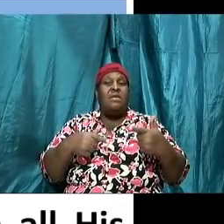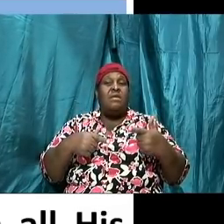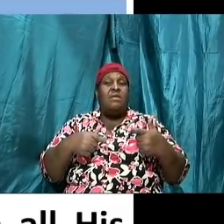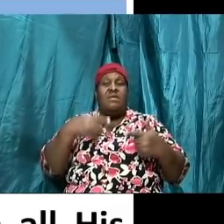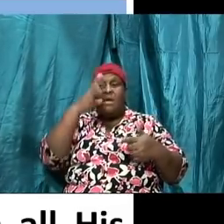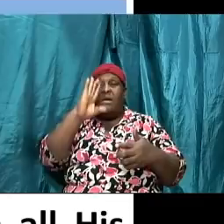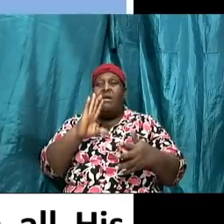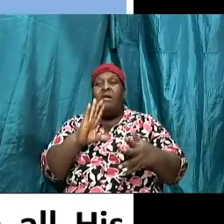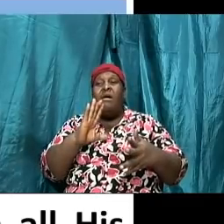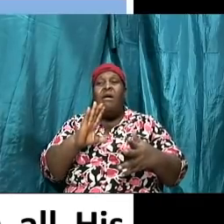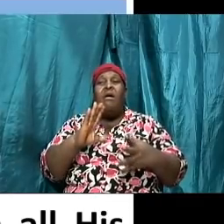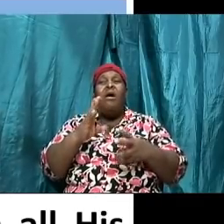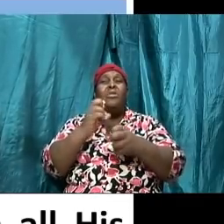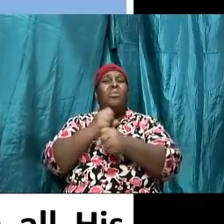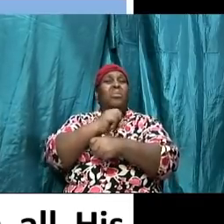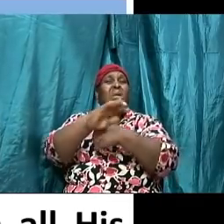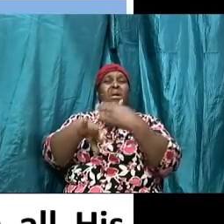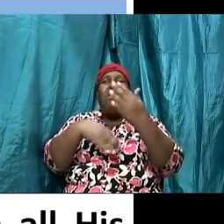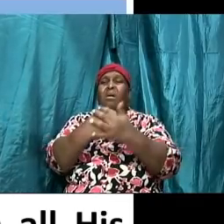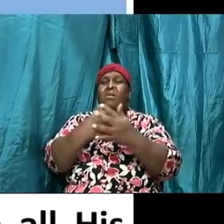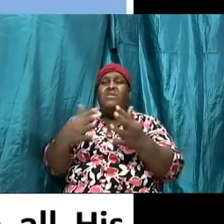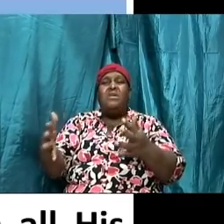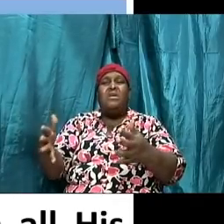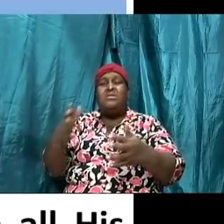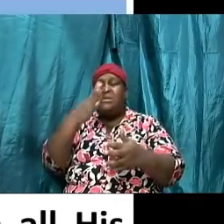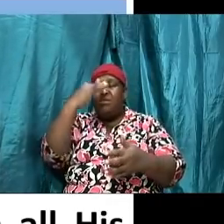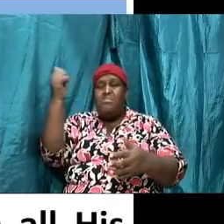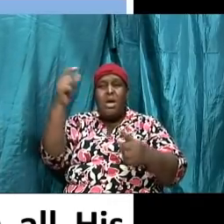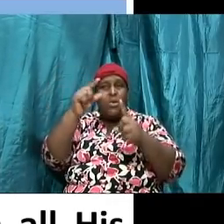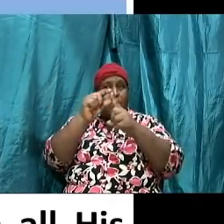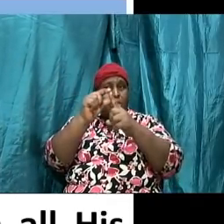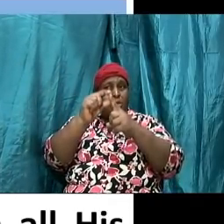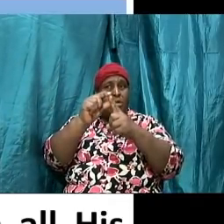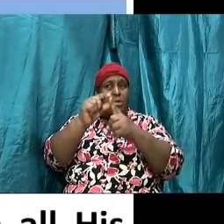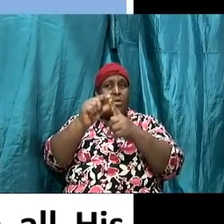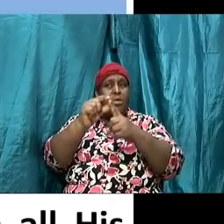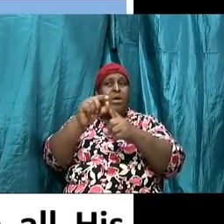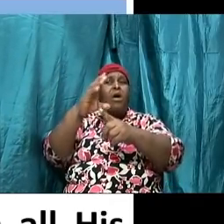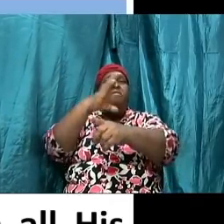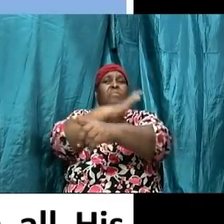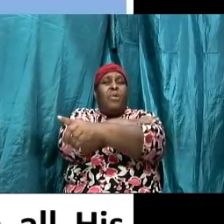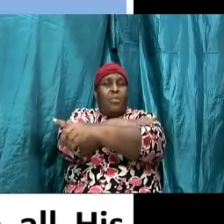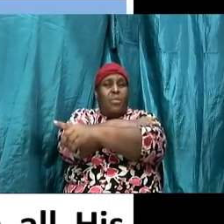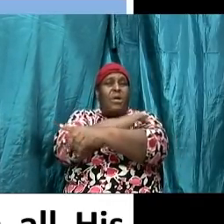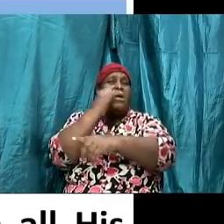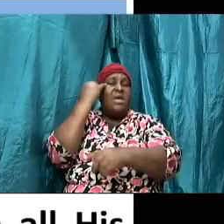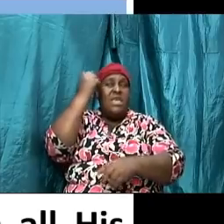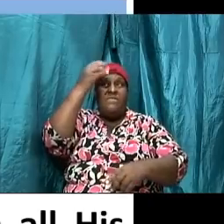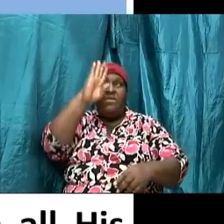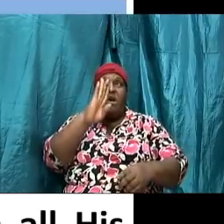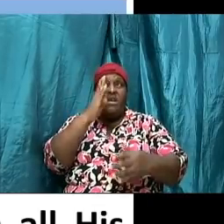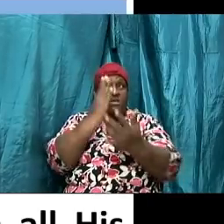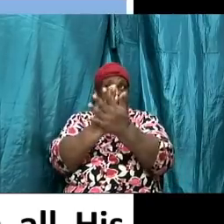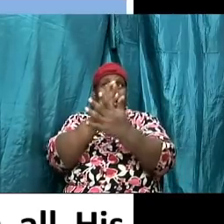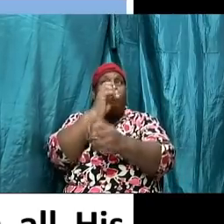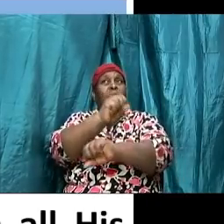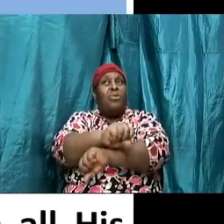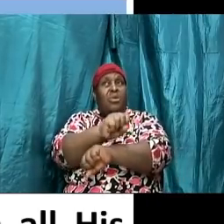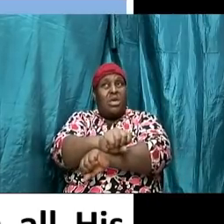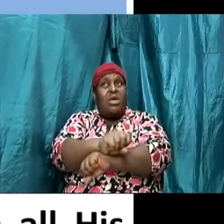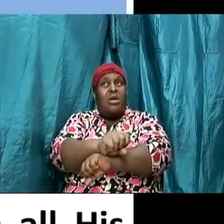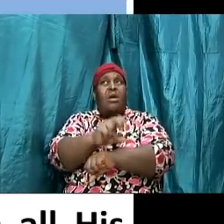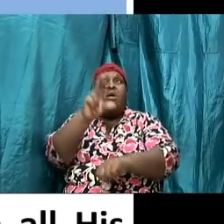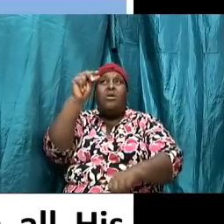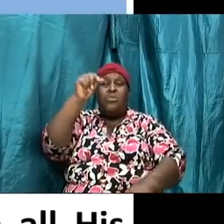things by the word of his power. It means that if God had stopped working, which means there was no